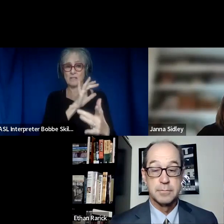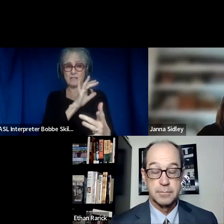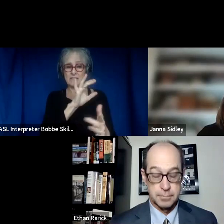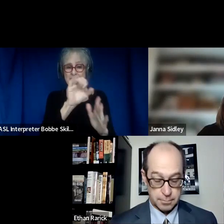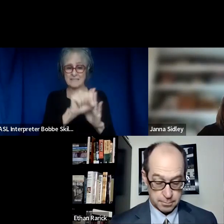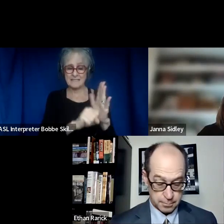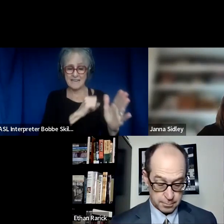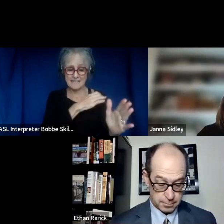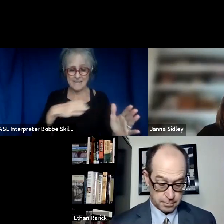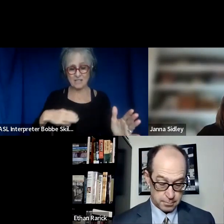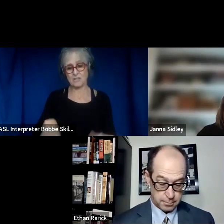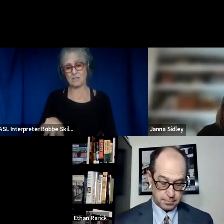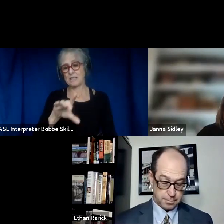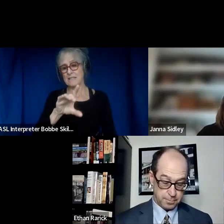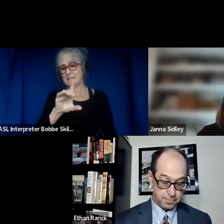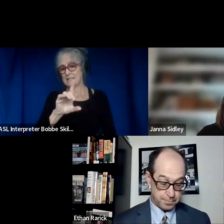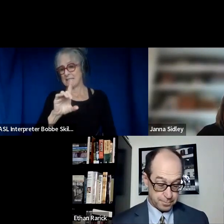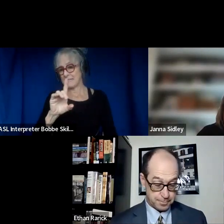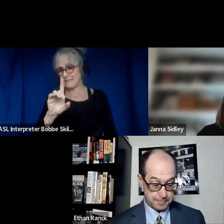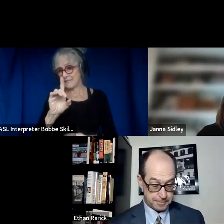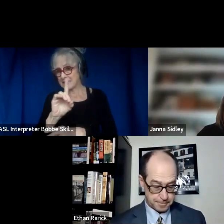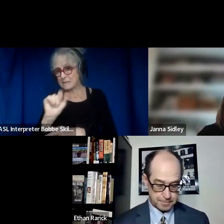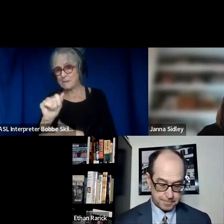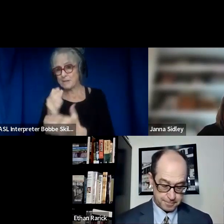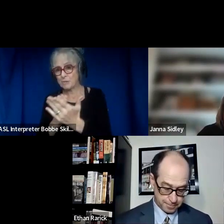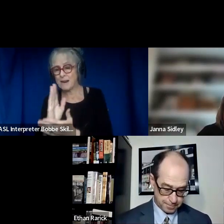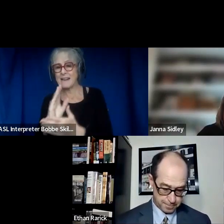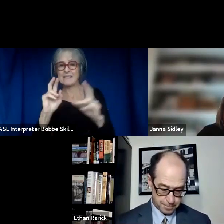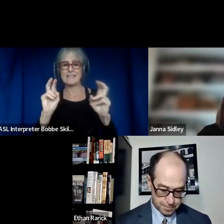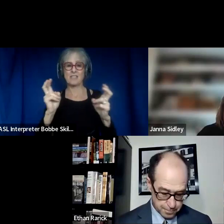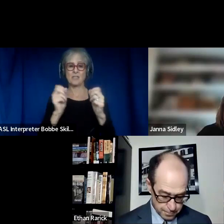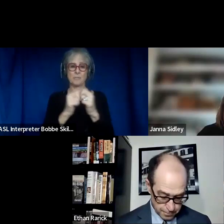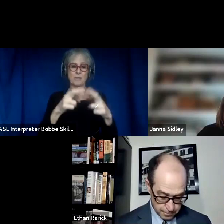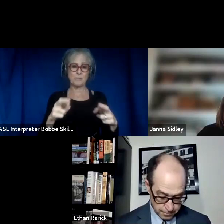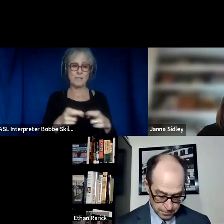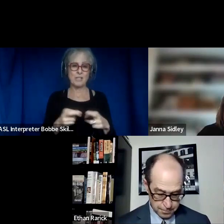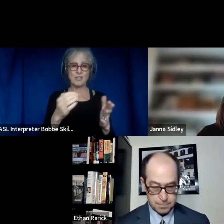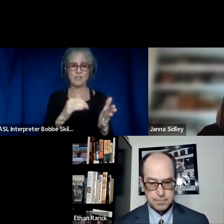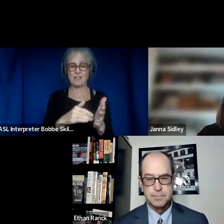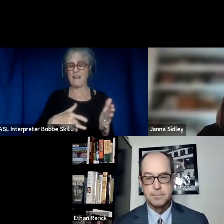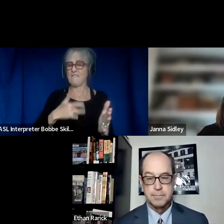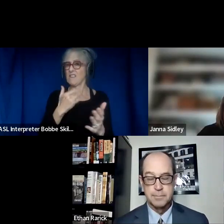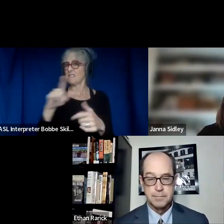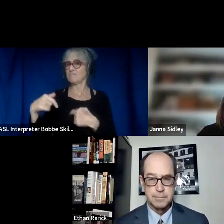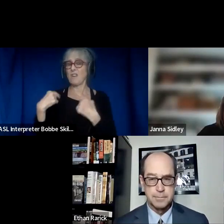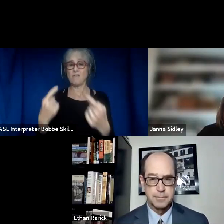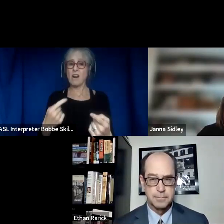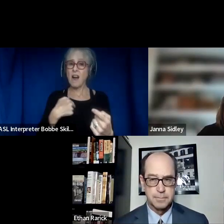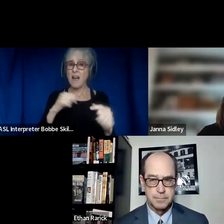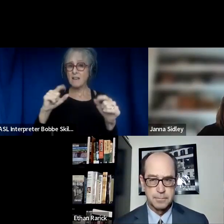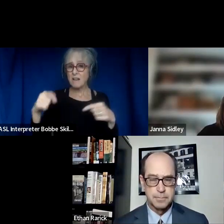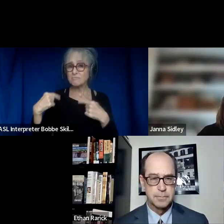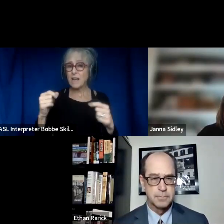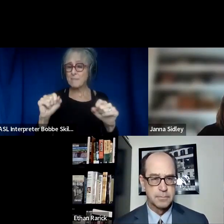to disability rights, issues with the regional center. I feel like up until now, I have been able